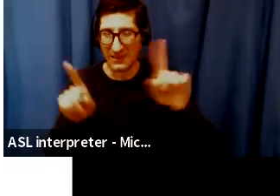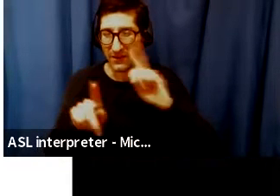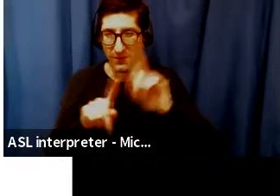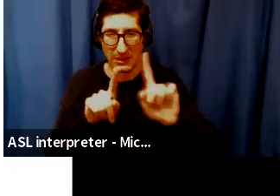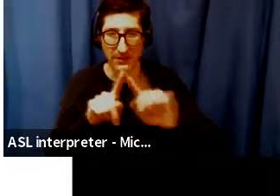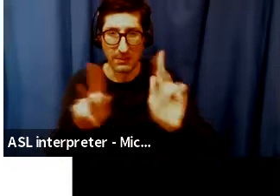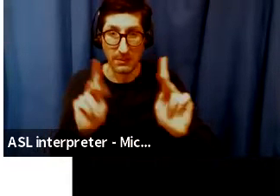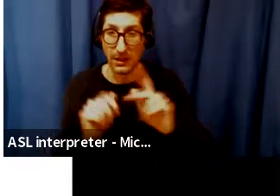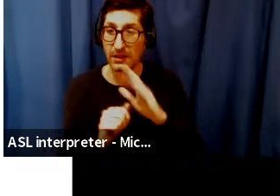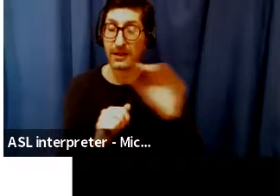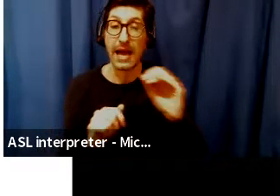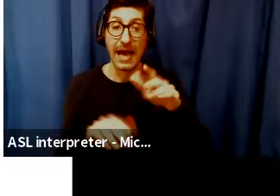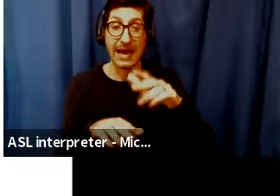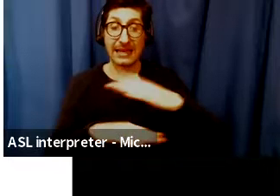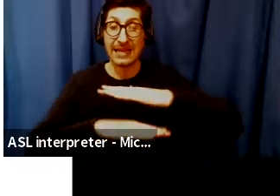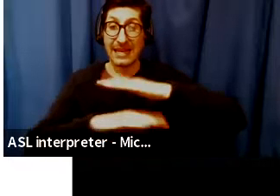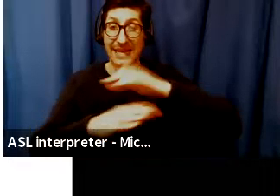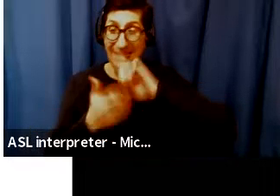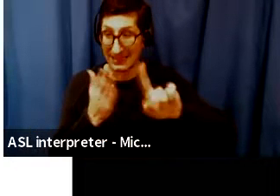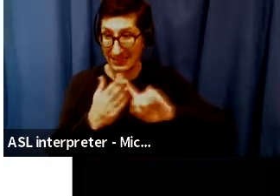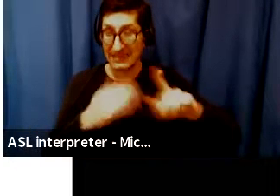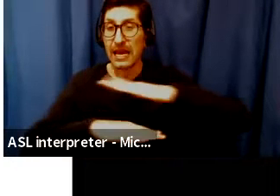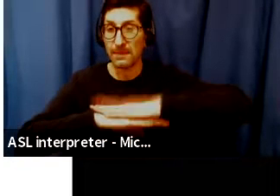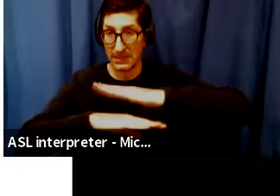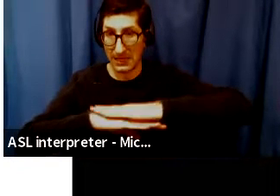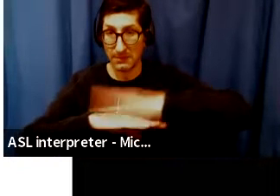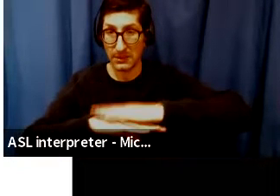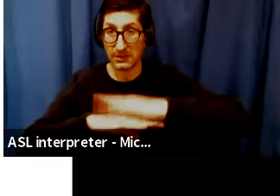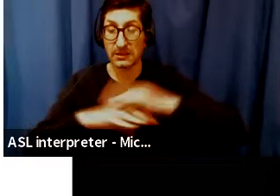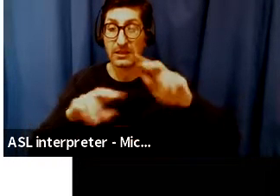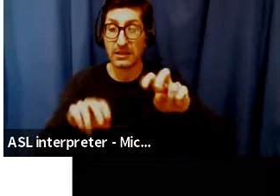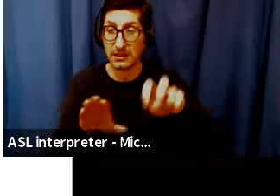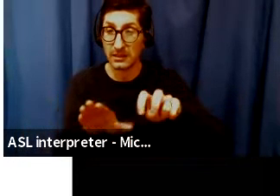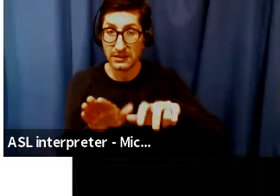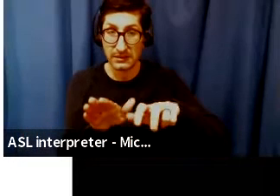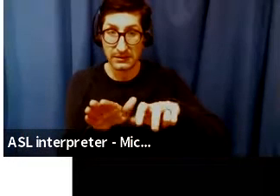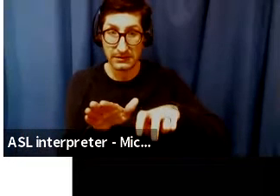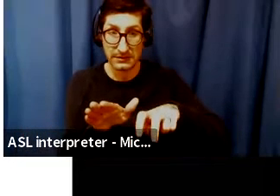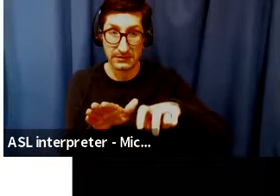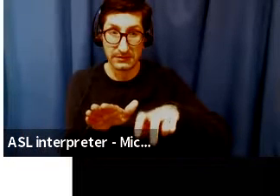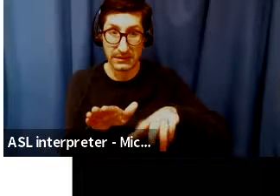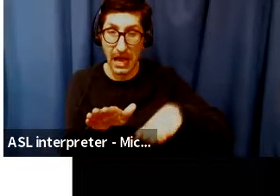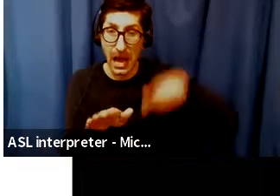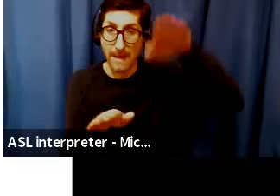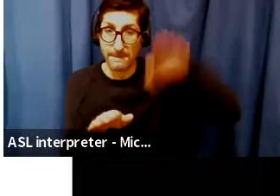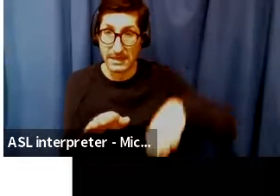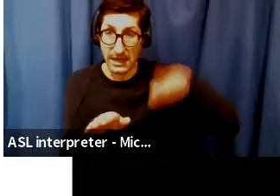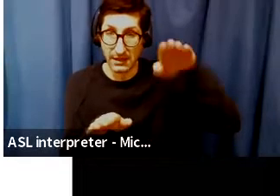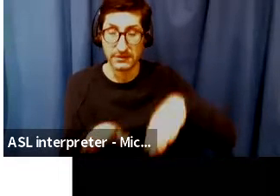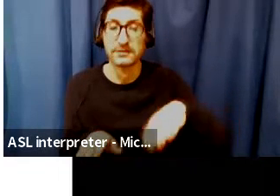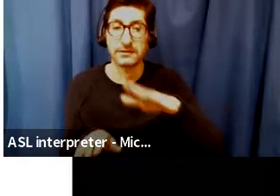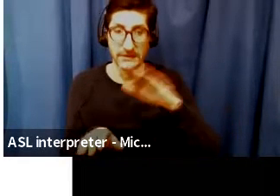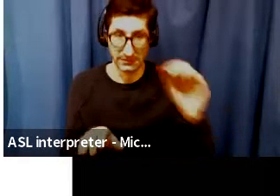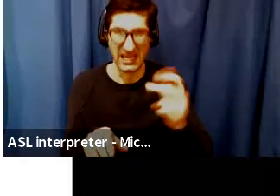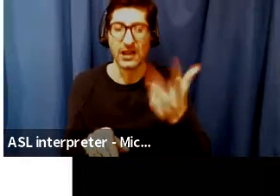adjustable exam tables and transfer lift systems. So here's 3 images of different kinds